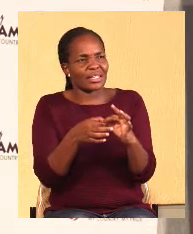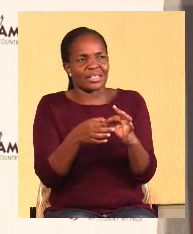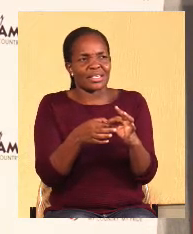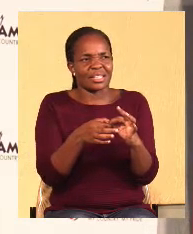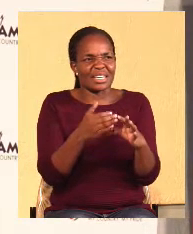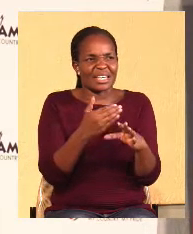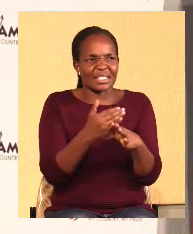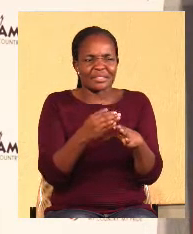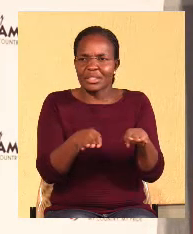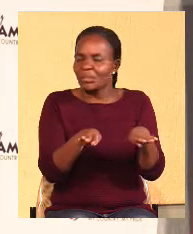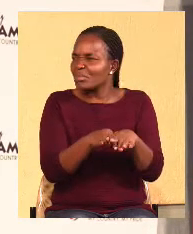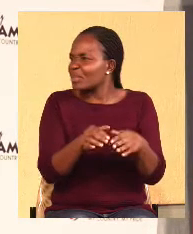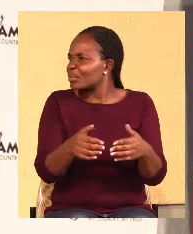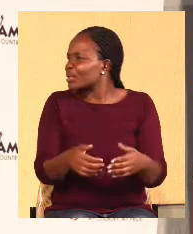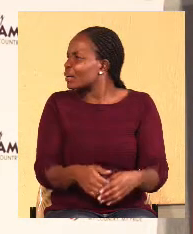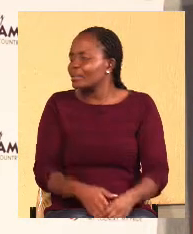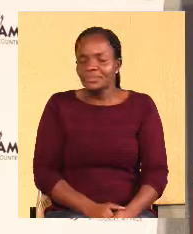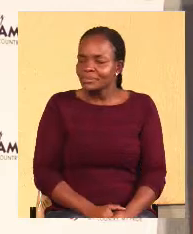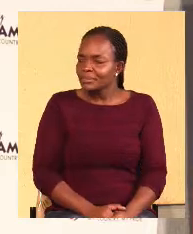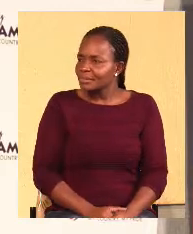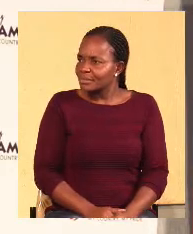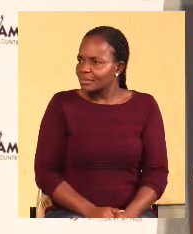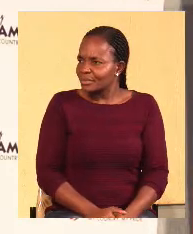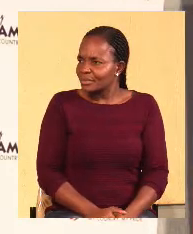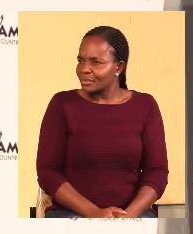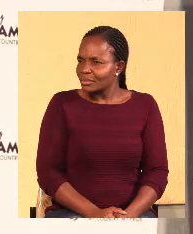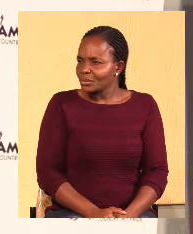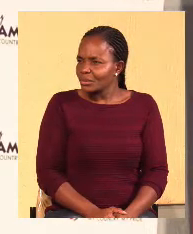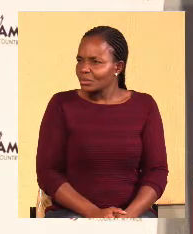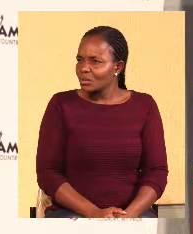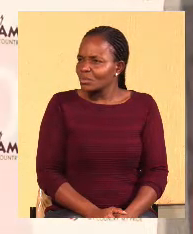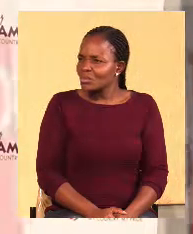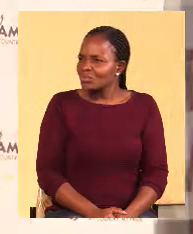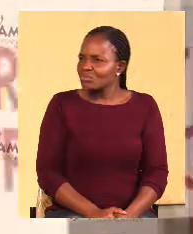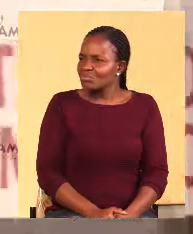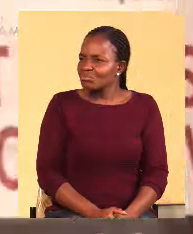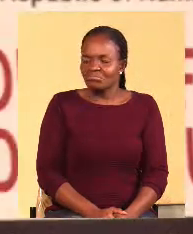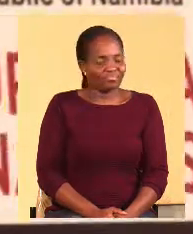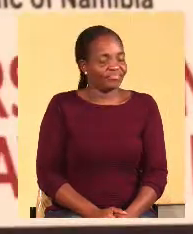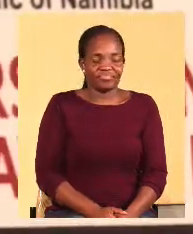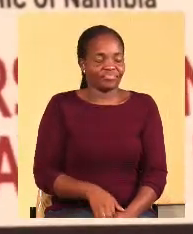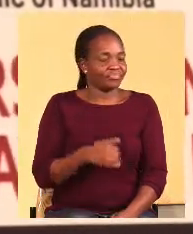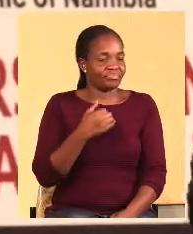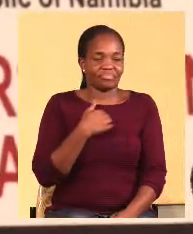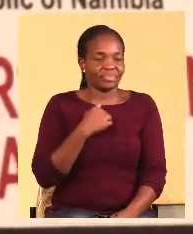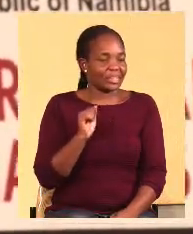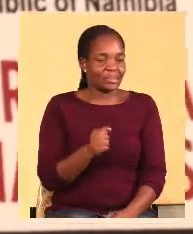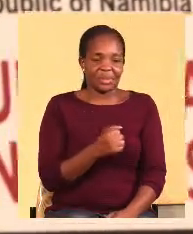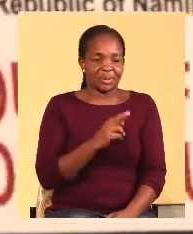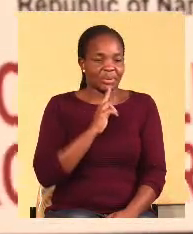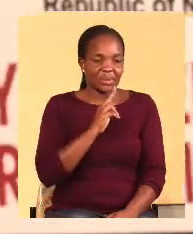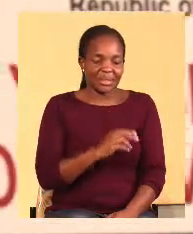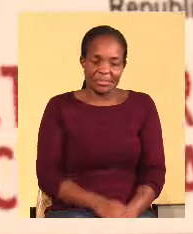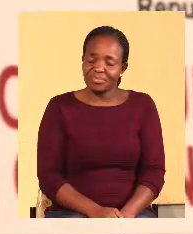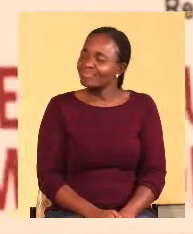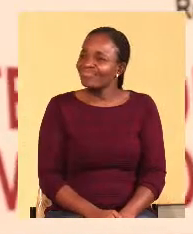Okay. That's the question. You got the question? A bit beyond me, probably. Okay.